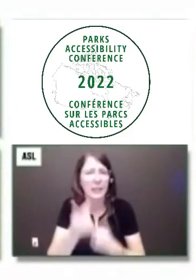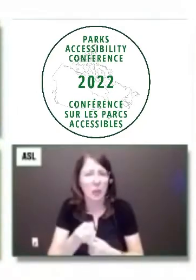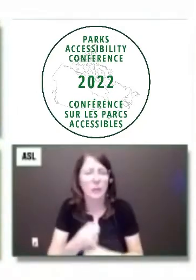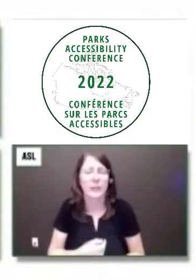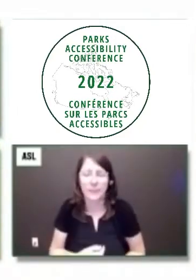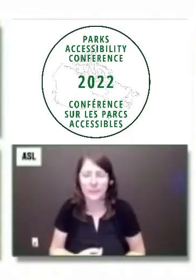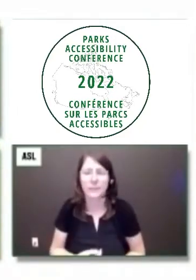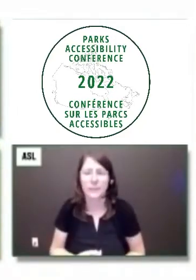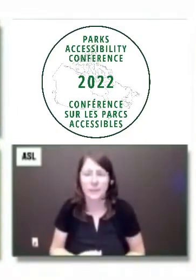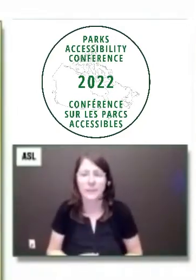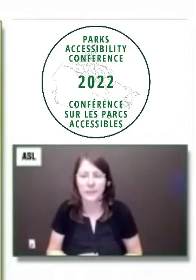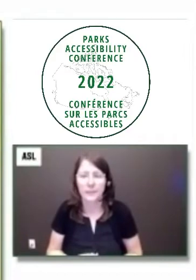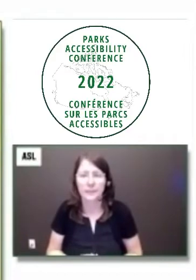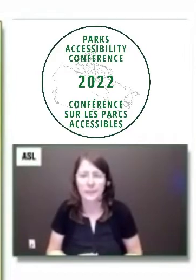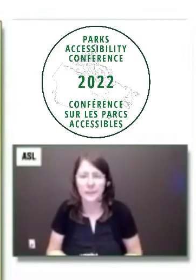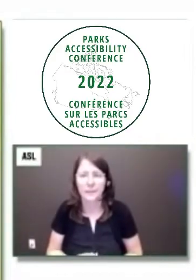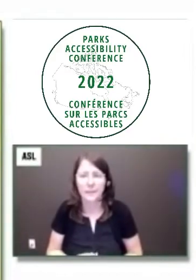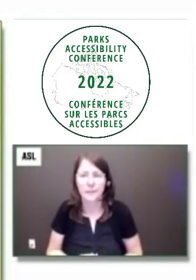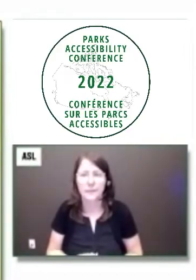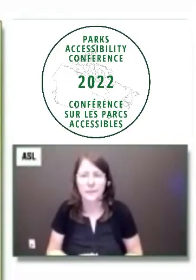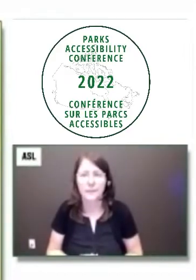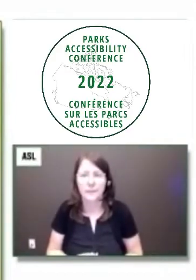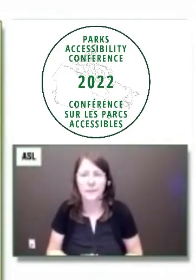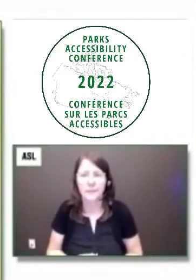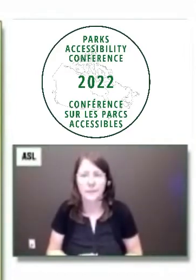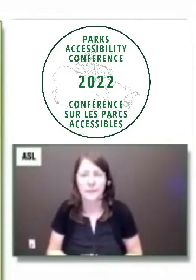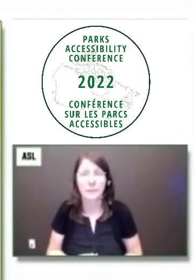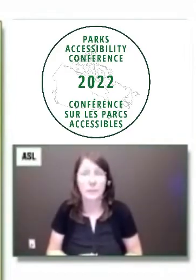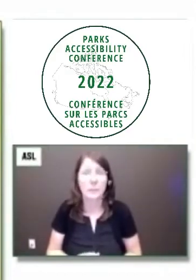good connection where, it's good